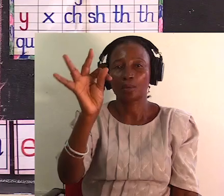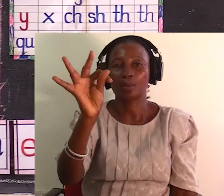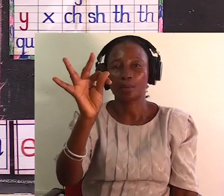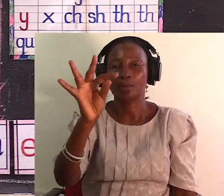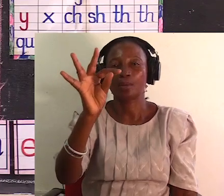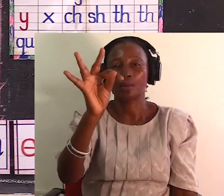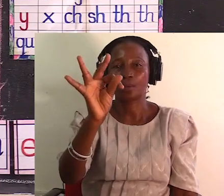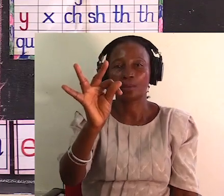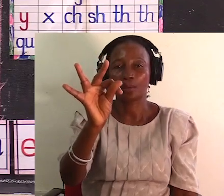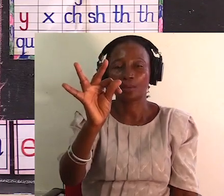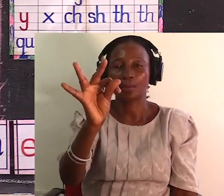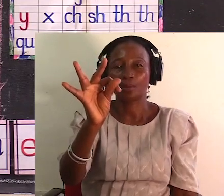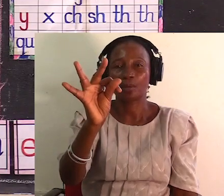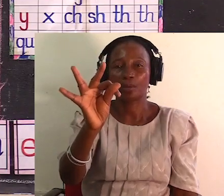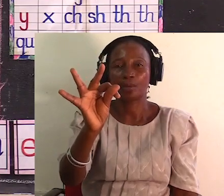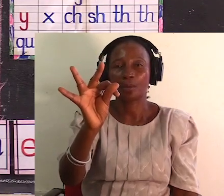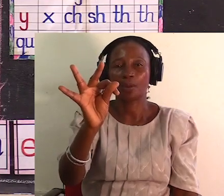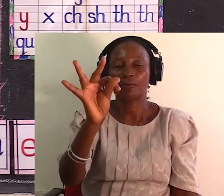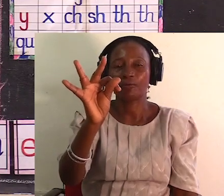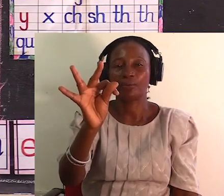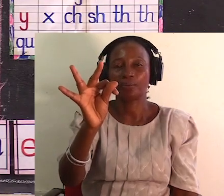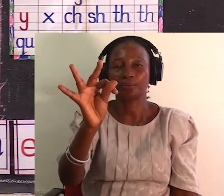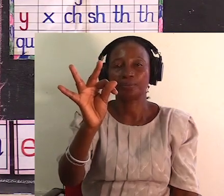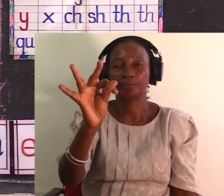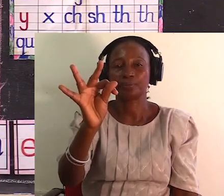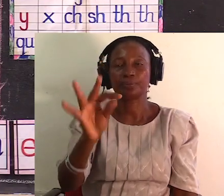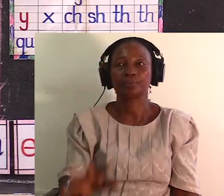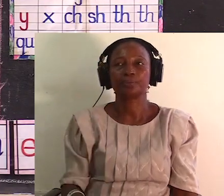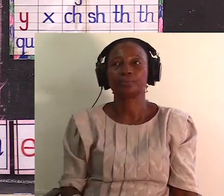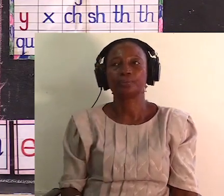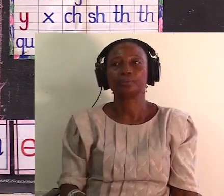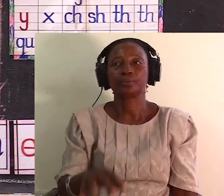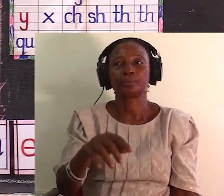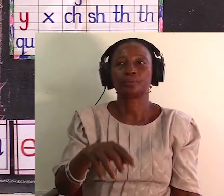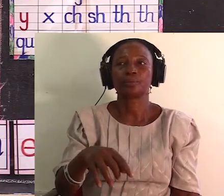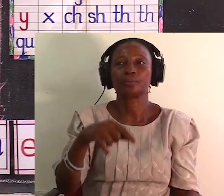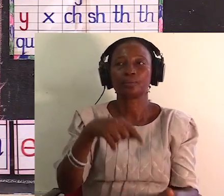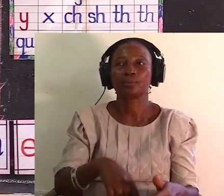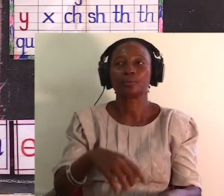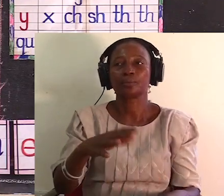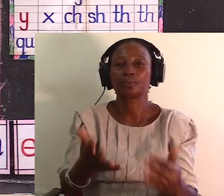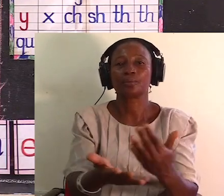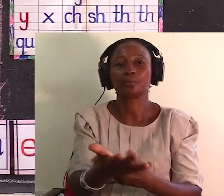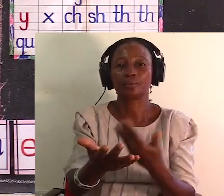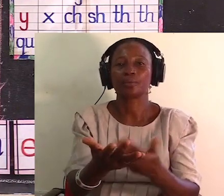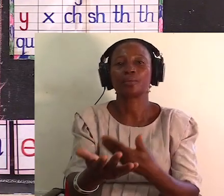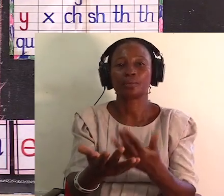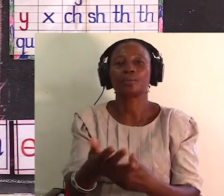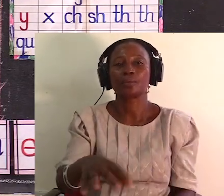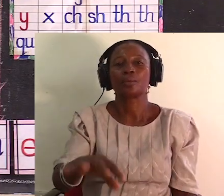And what is the sound? The sound is F, as in fish.